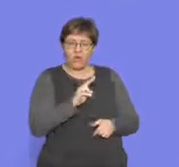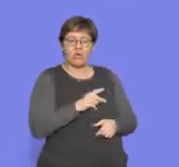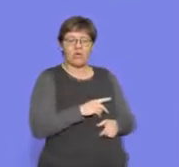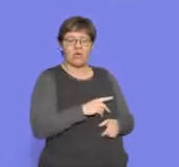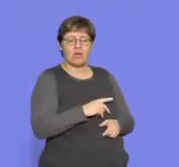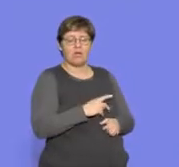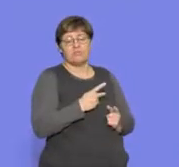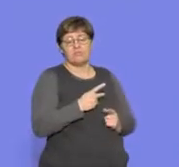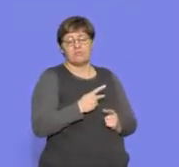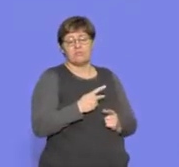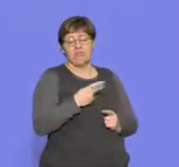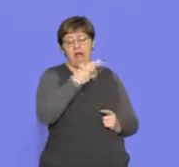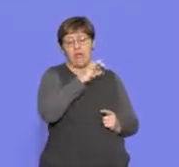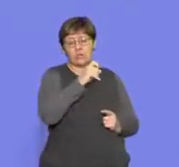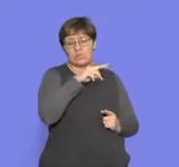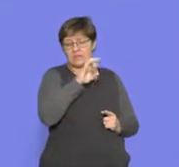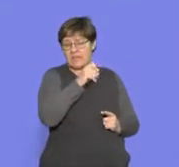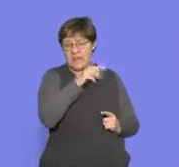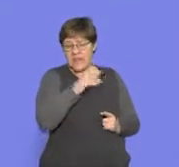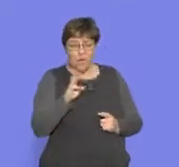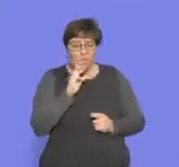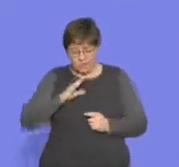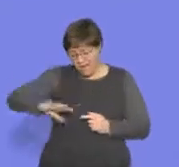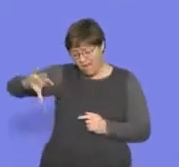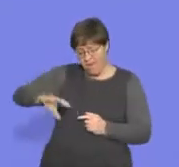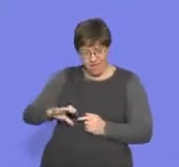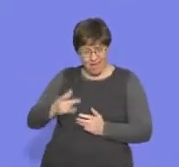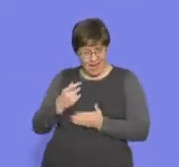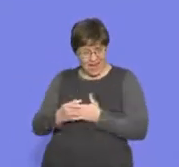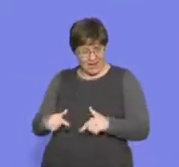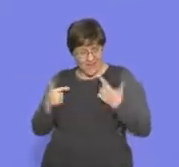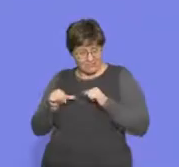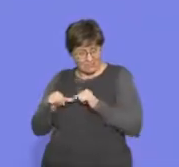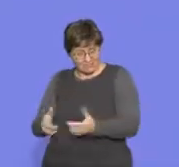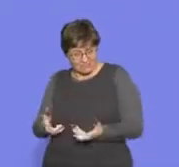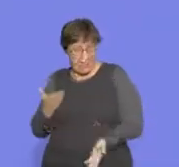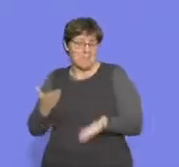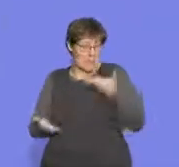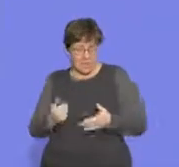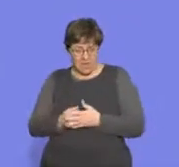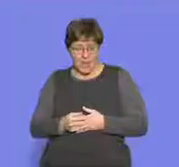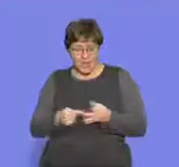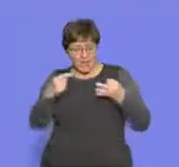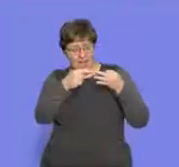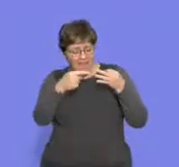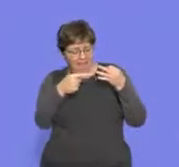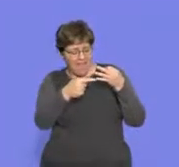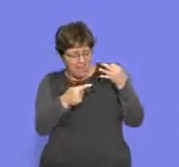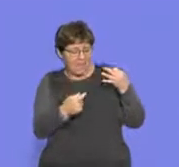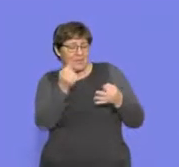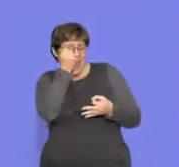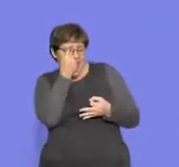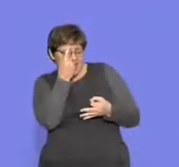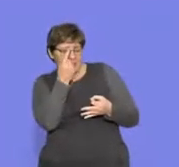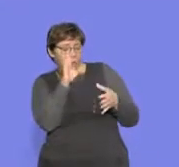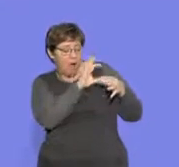the hydrosphere, can that support life? Definitely. However, we've got to try and understand the context of all three